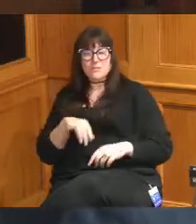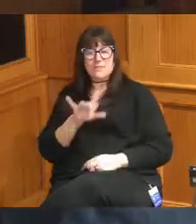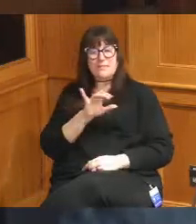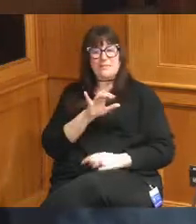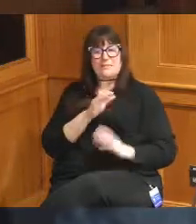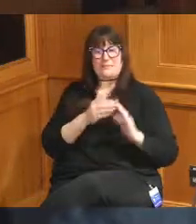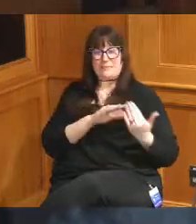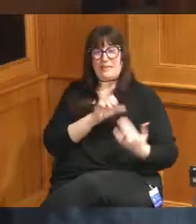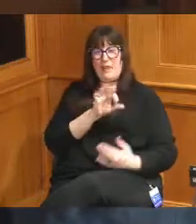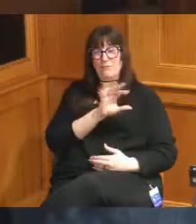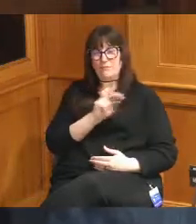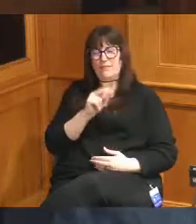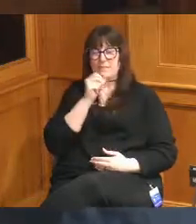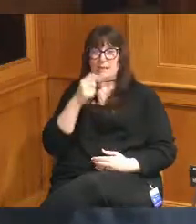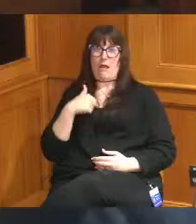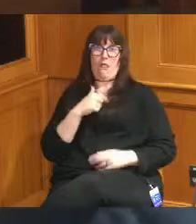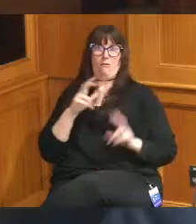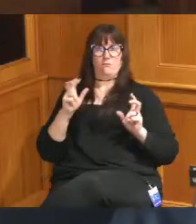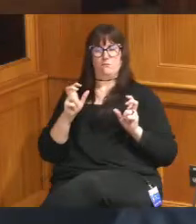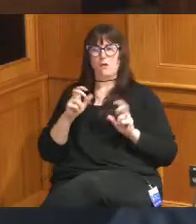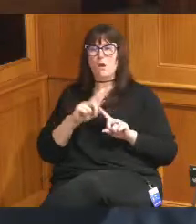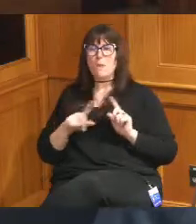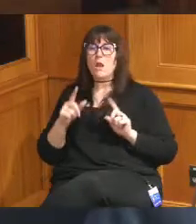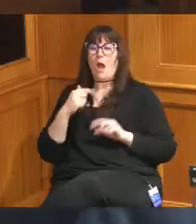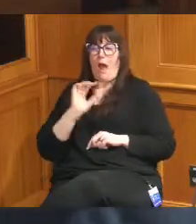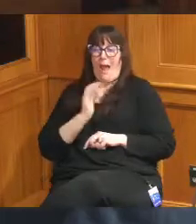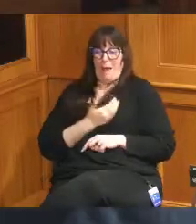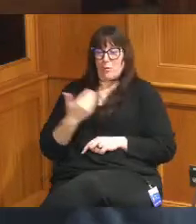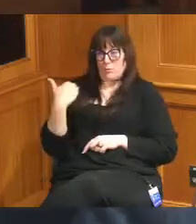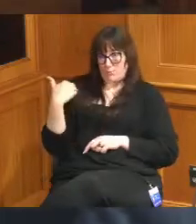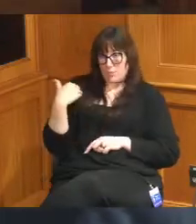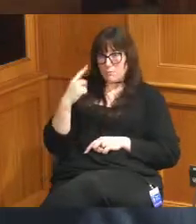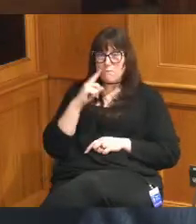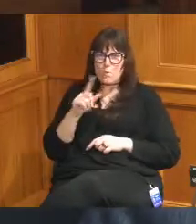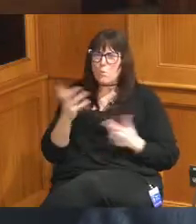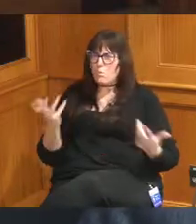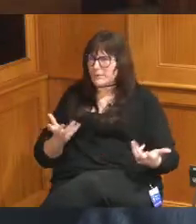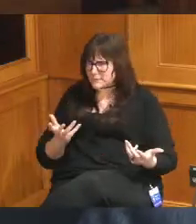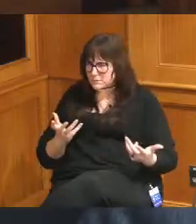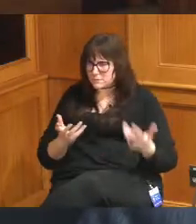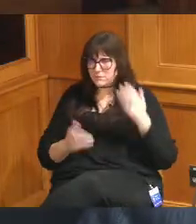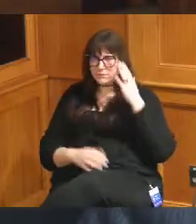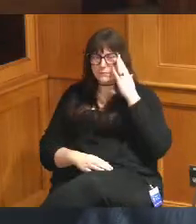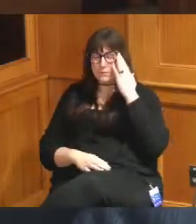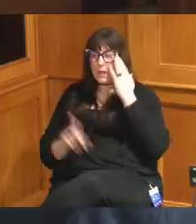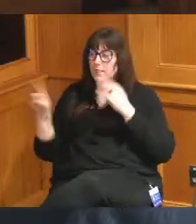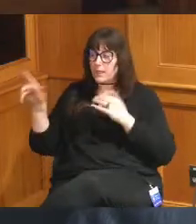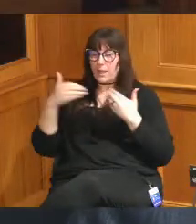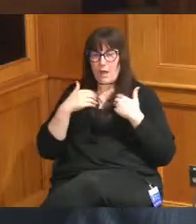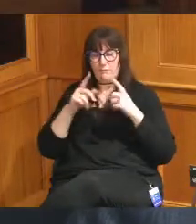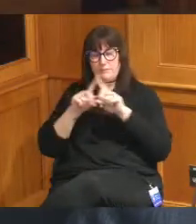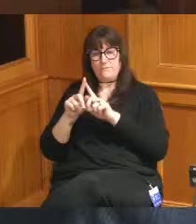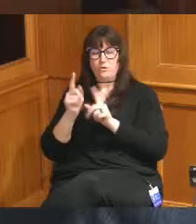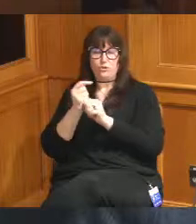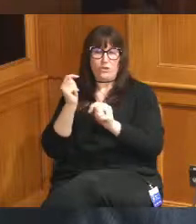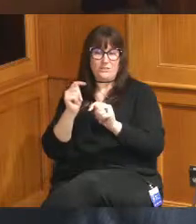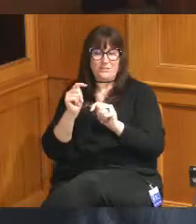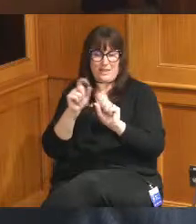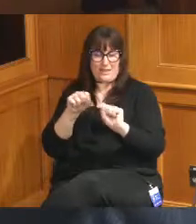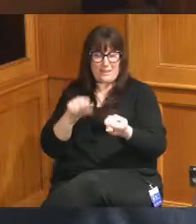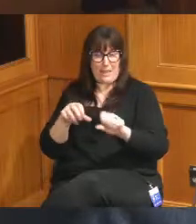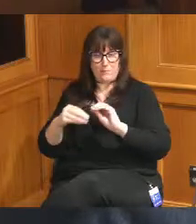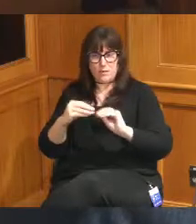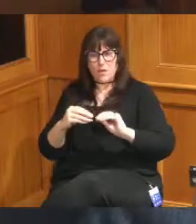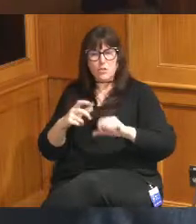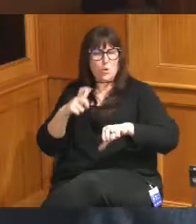Cincinnati, it's not us. I need to know, what are we responsible for? And they've got trucks and stuff that's out there all the time. And what is